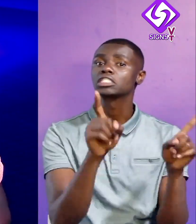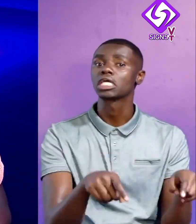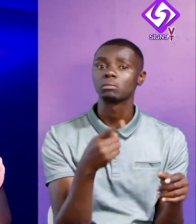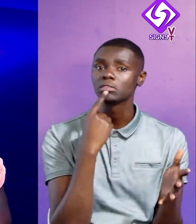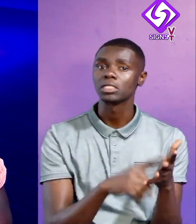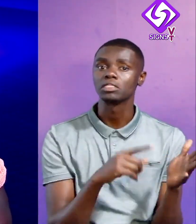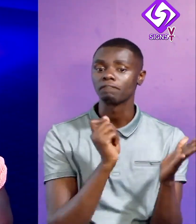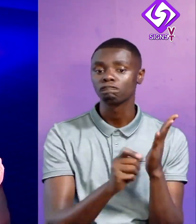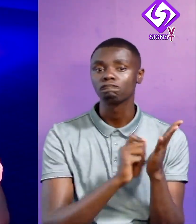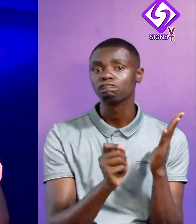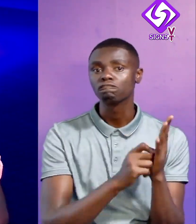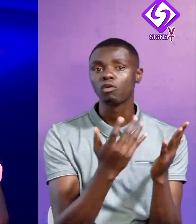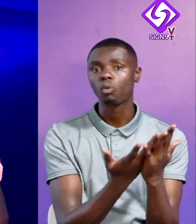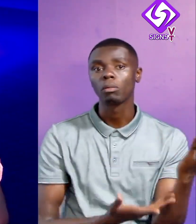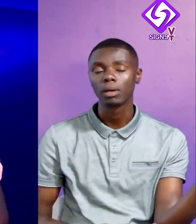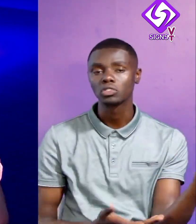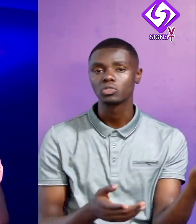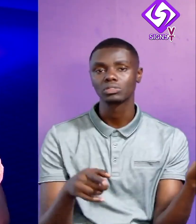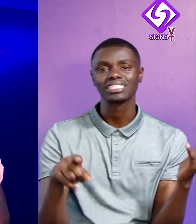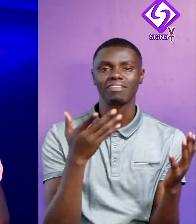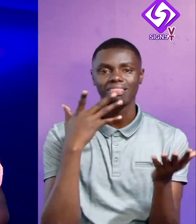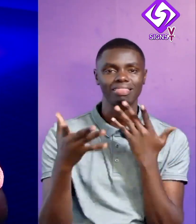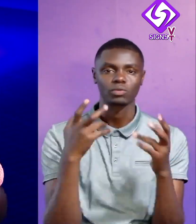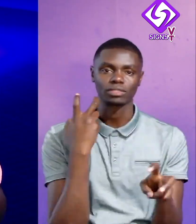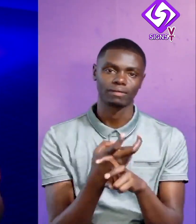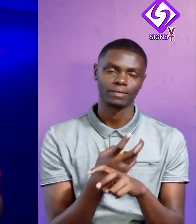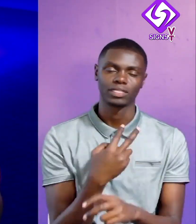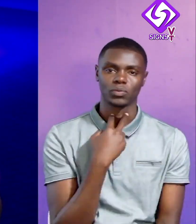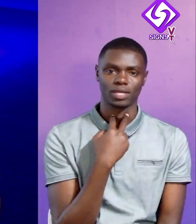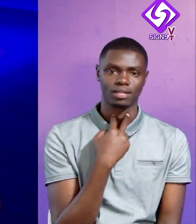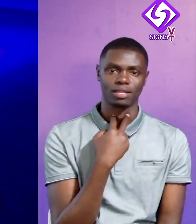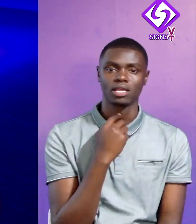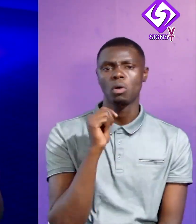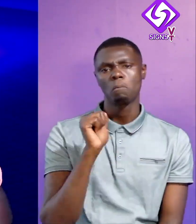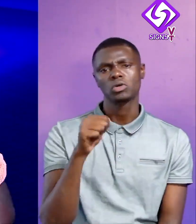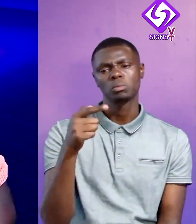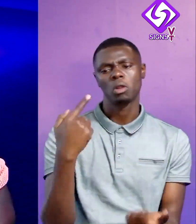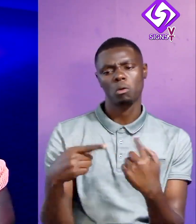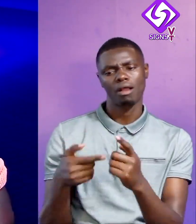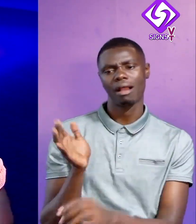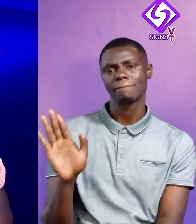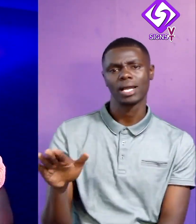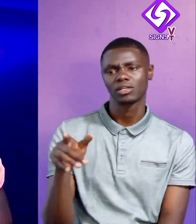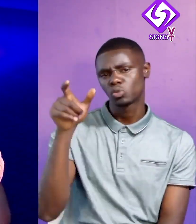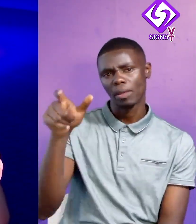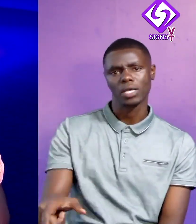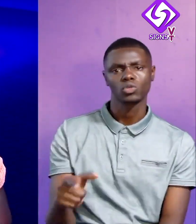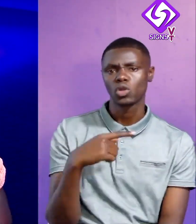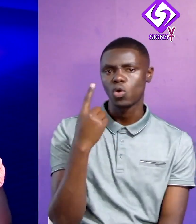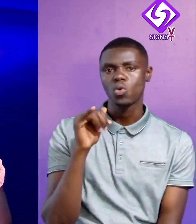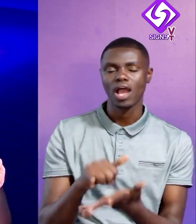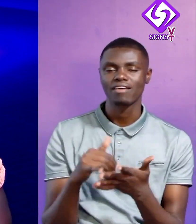imeandikwa kwa paper. So inakuwa ni hard kwao. So can we come back even to the person who has